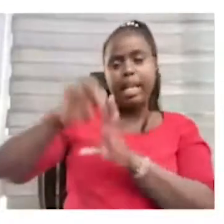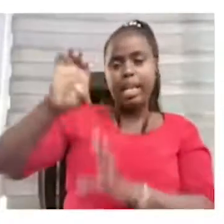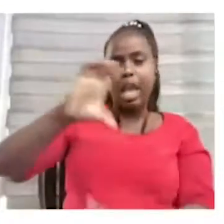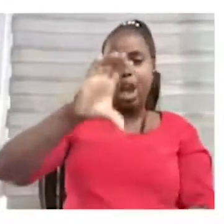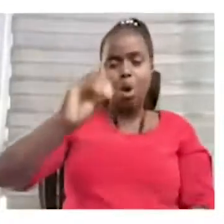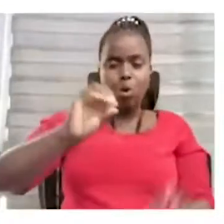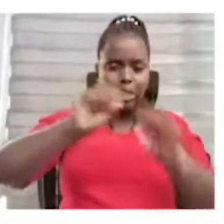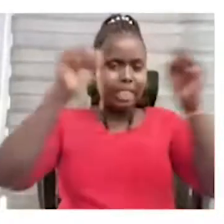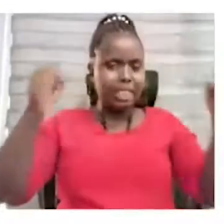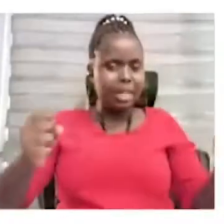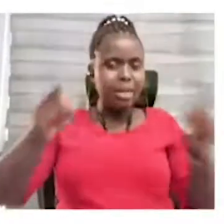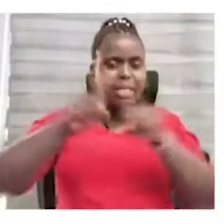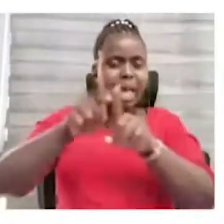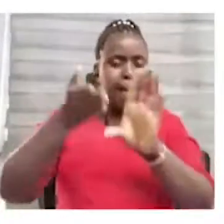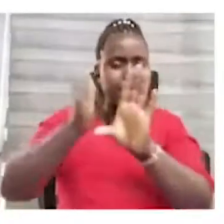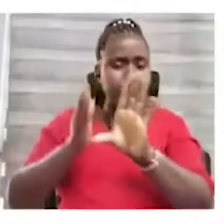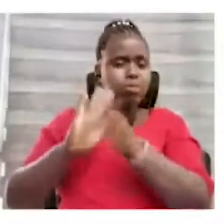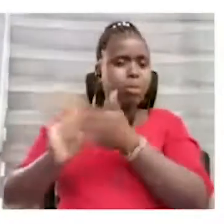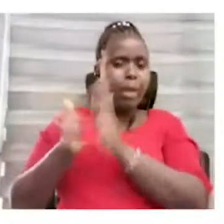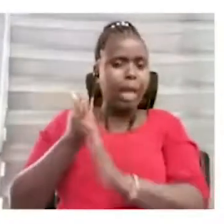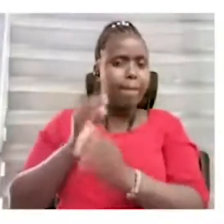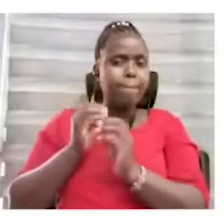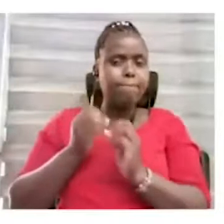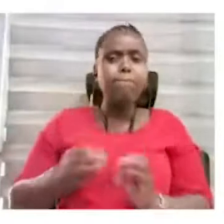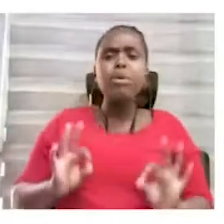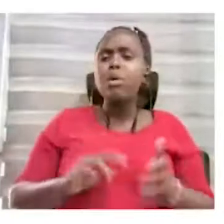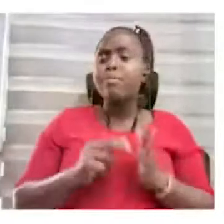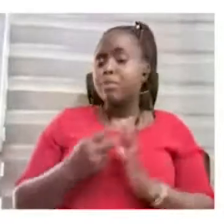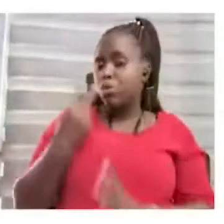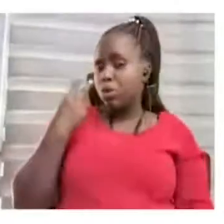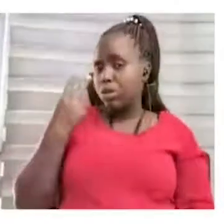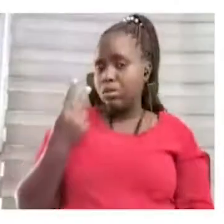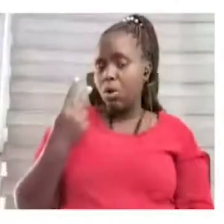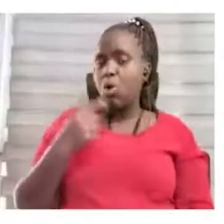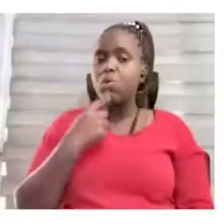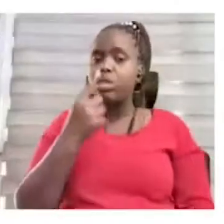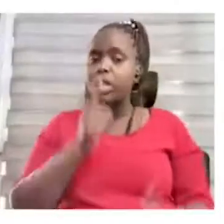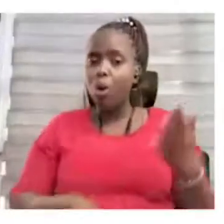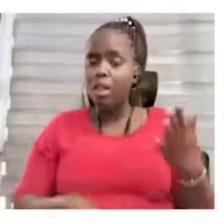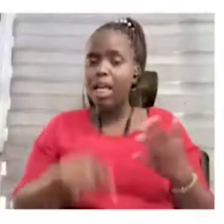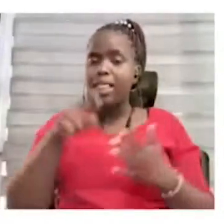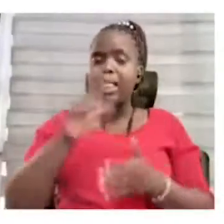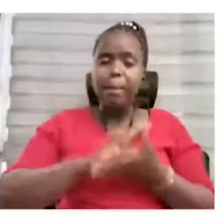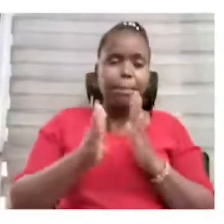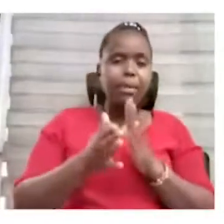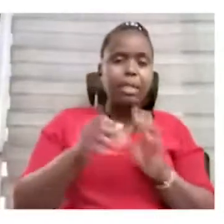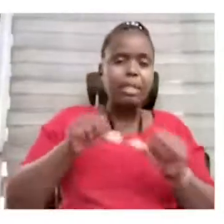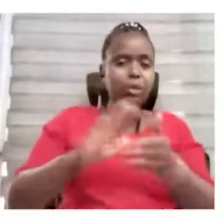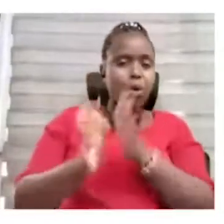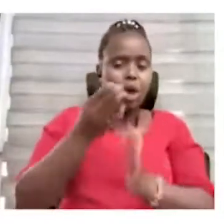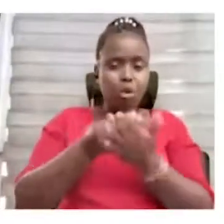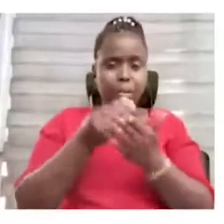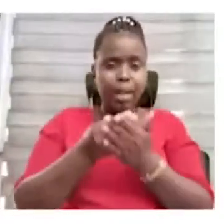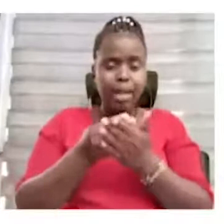what we see is the drive towards cashless has been accelerated by 2 to 3 years in the last 6